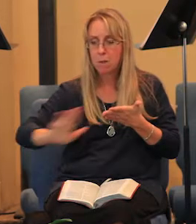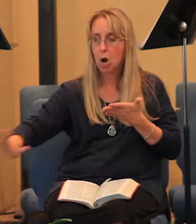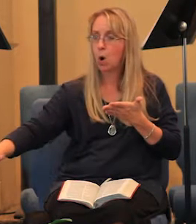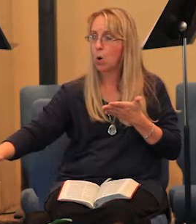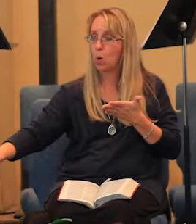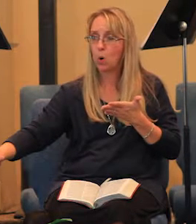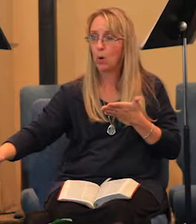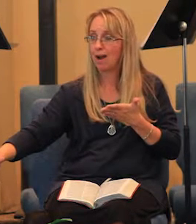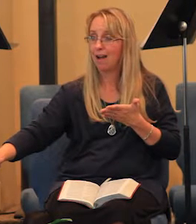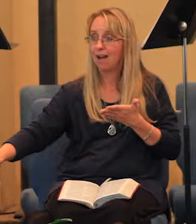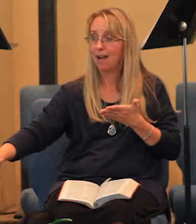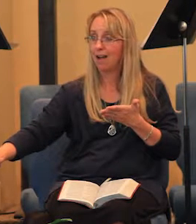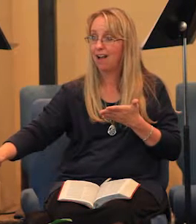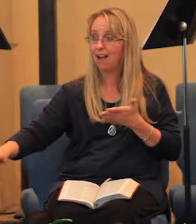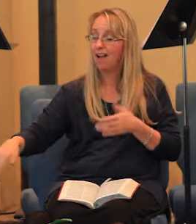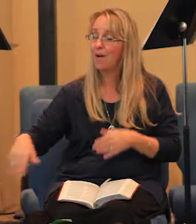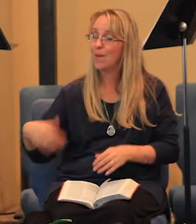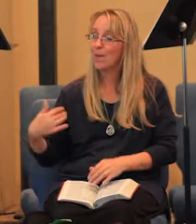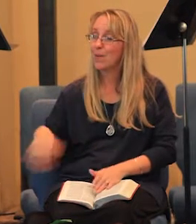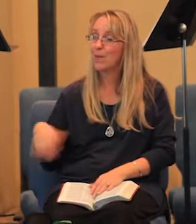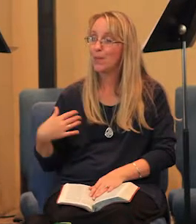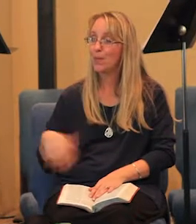this text will say.